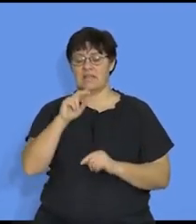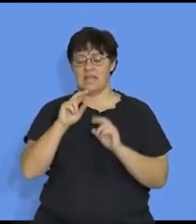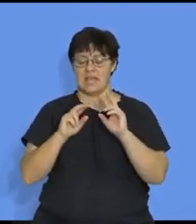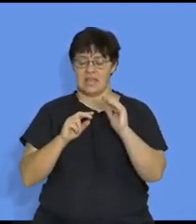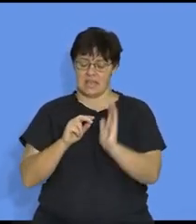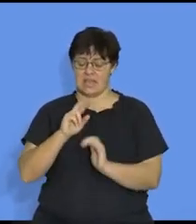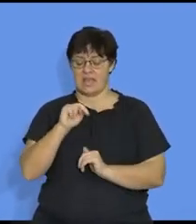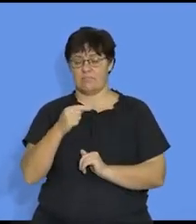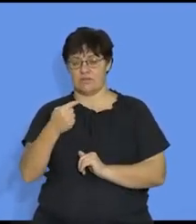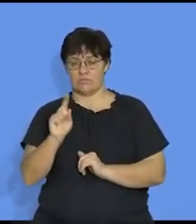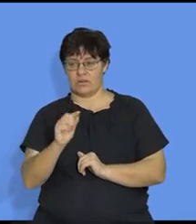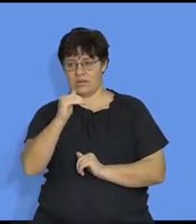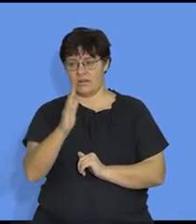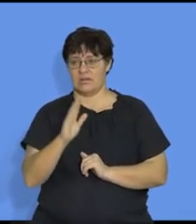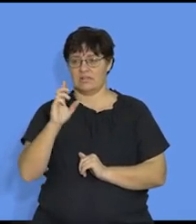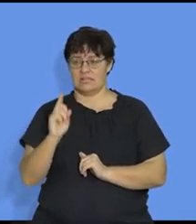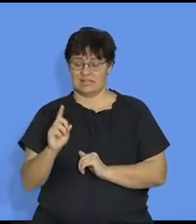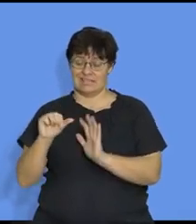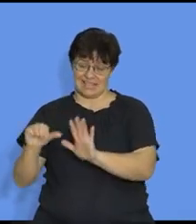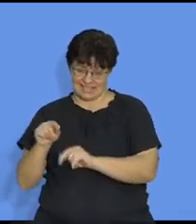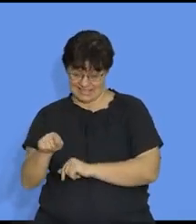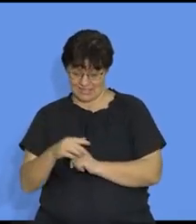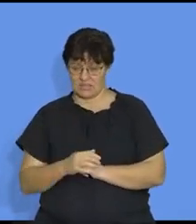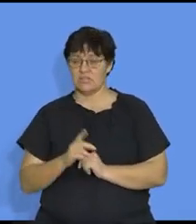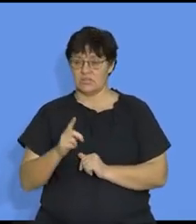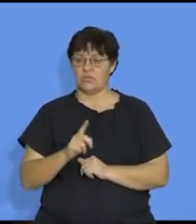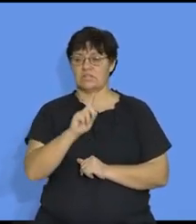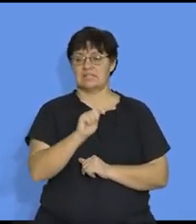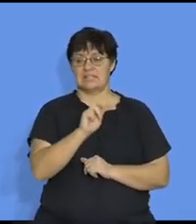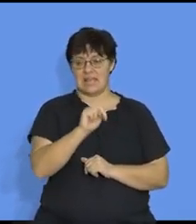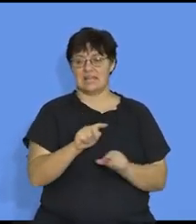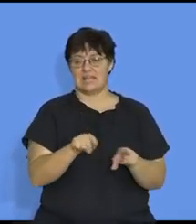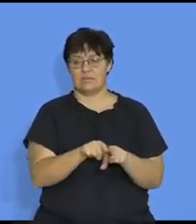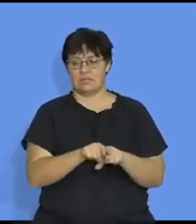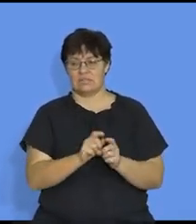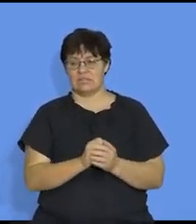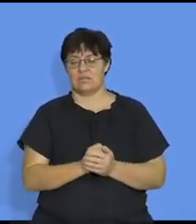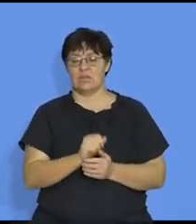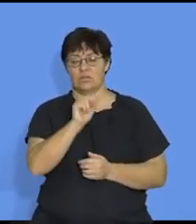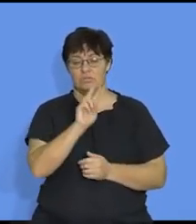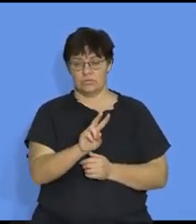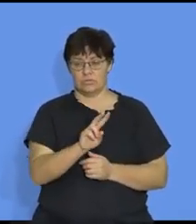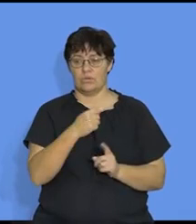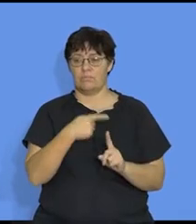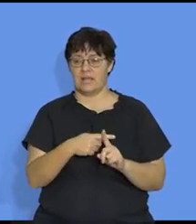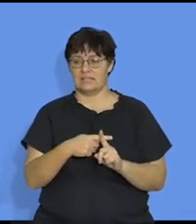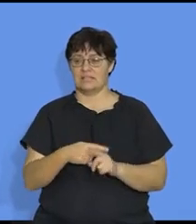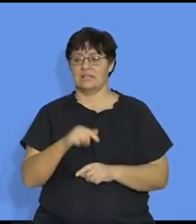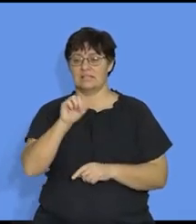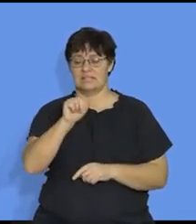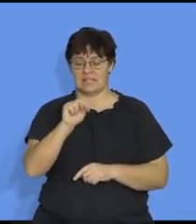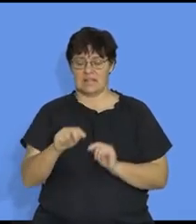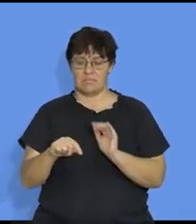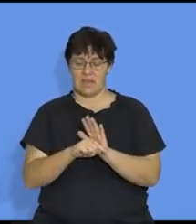1 times my D, which is 6. So Tn will be equal to 2 plus 6n